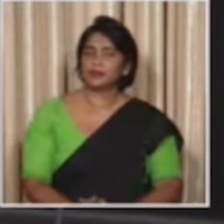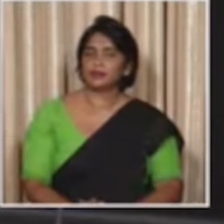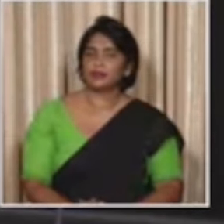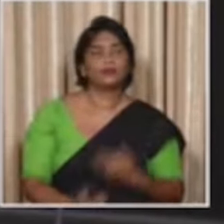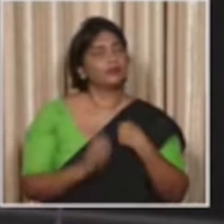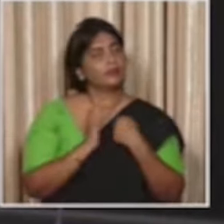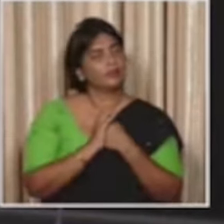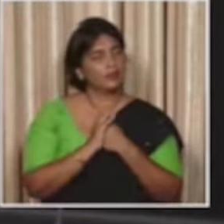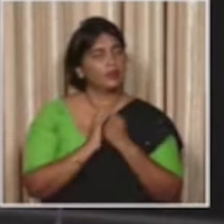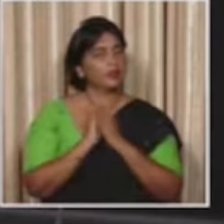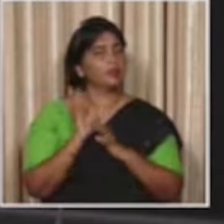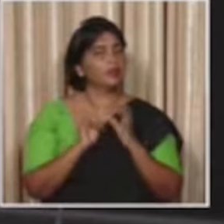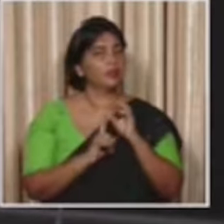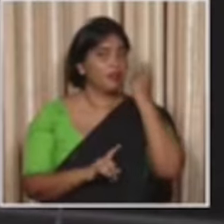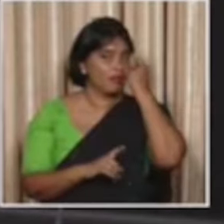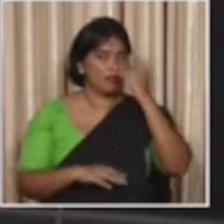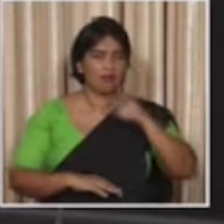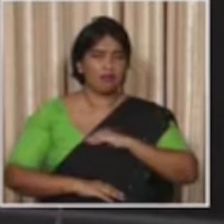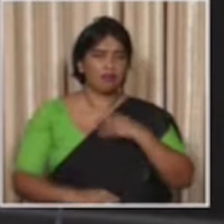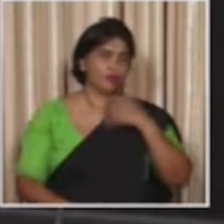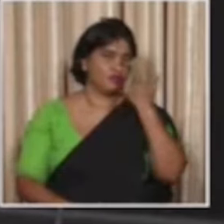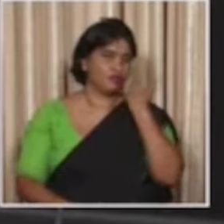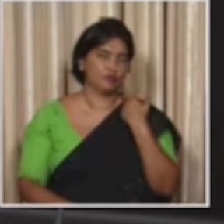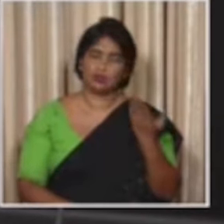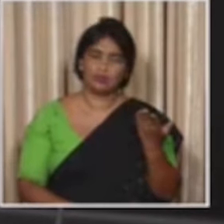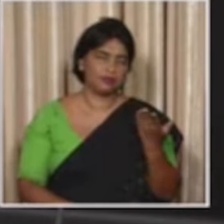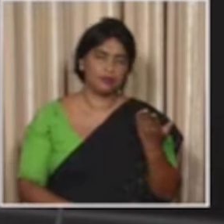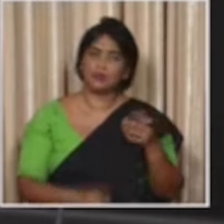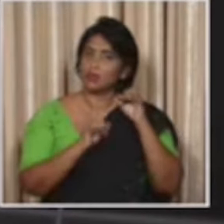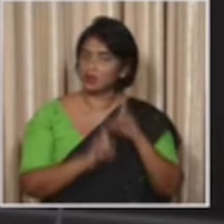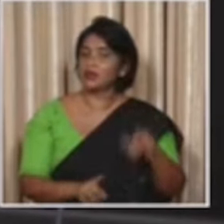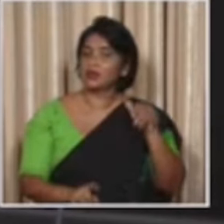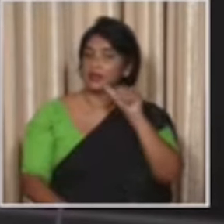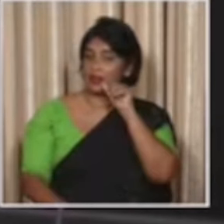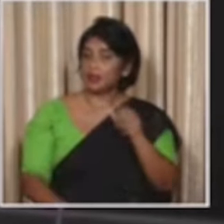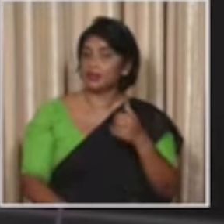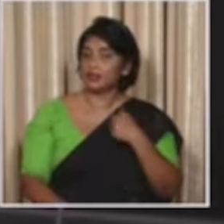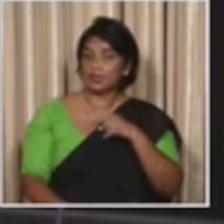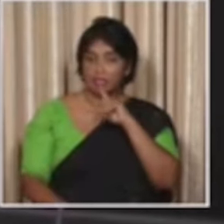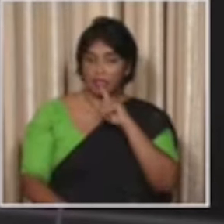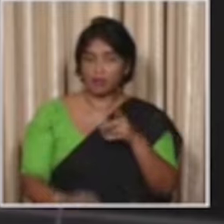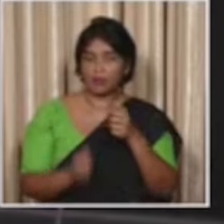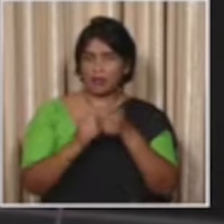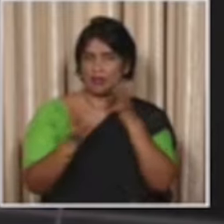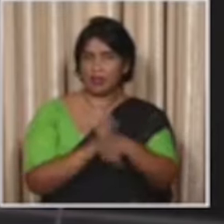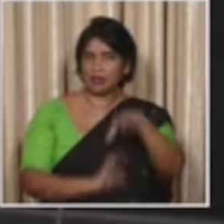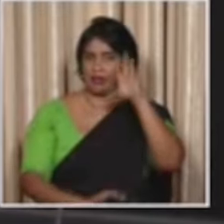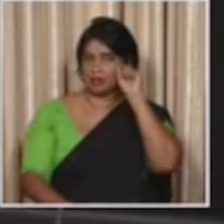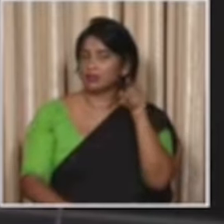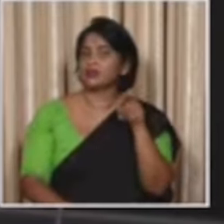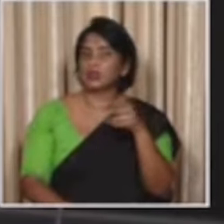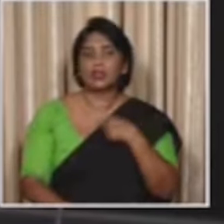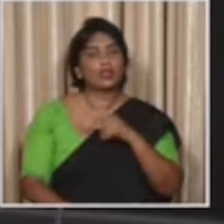member first of all and I think he also is misrepresenting what I stated that we took part in the combined